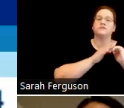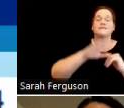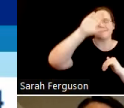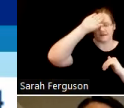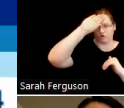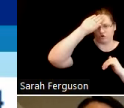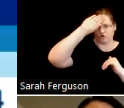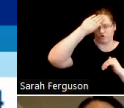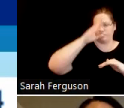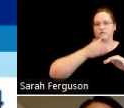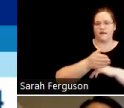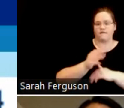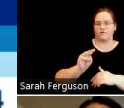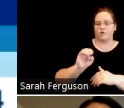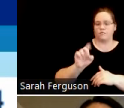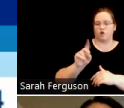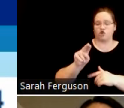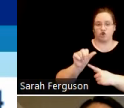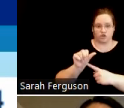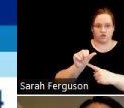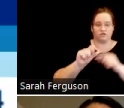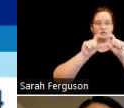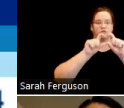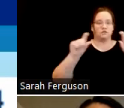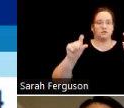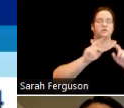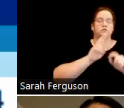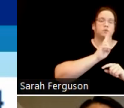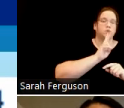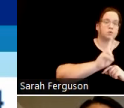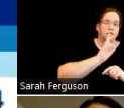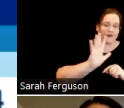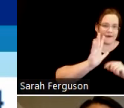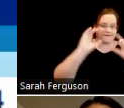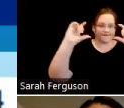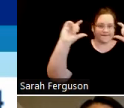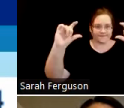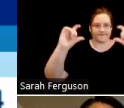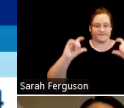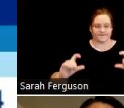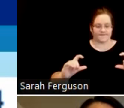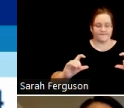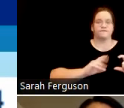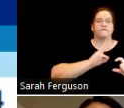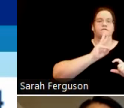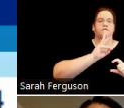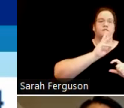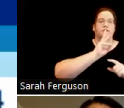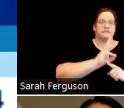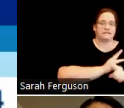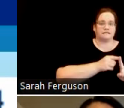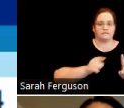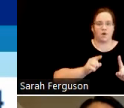the Moderna vaccine. So the top row is the 2 to 5-year-olds. The bottom row is the 6 months to 23-year-olds. And again, the gray